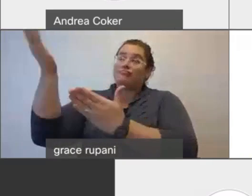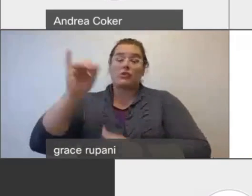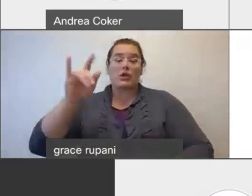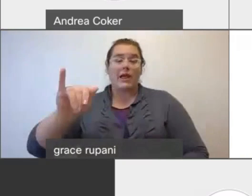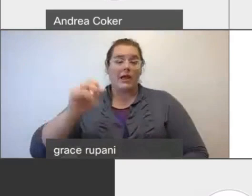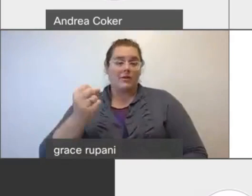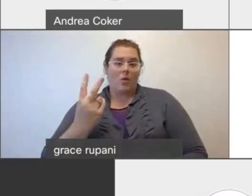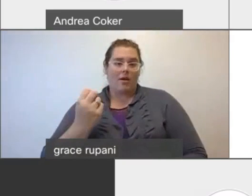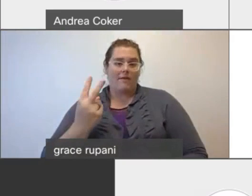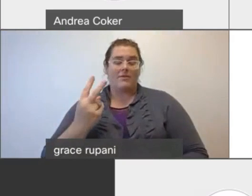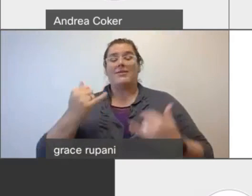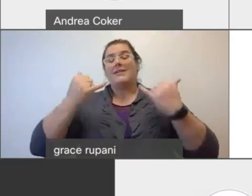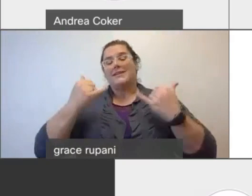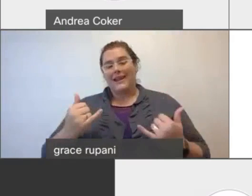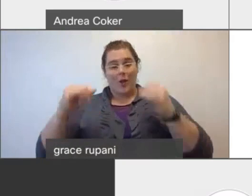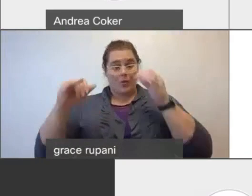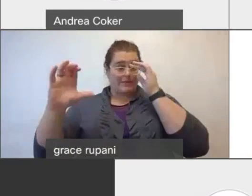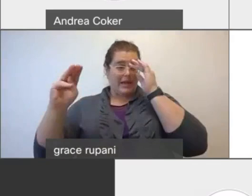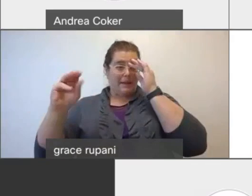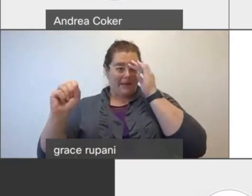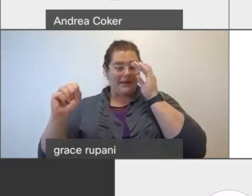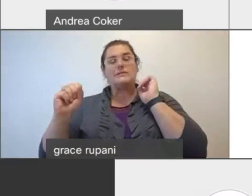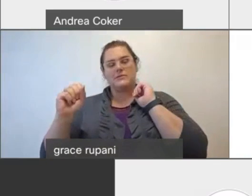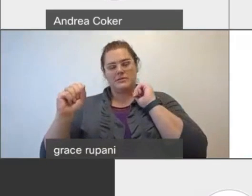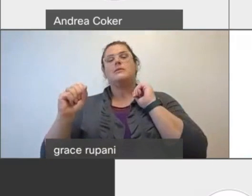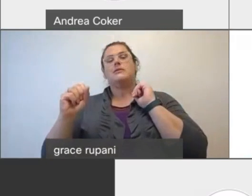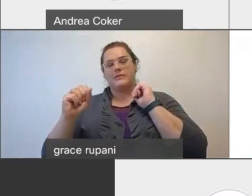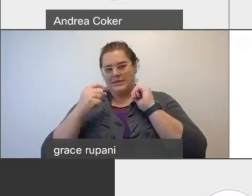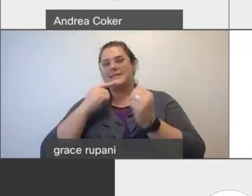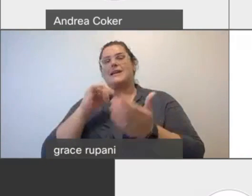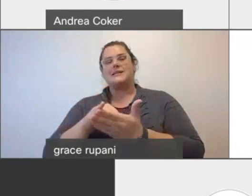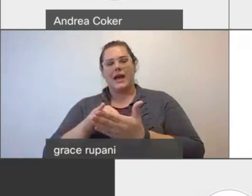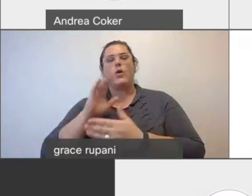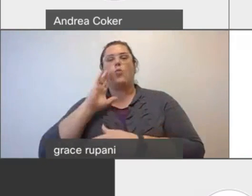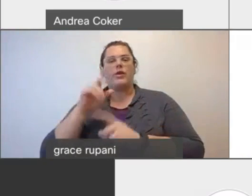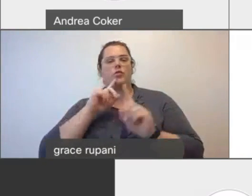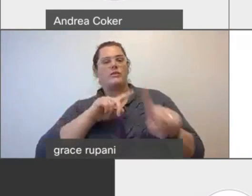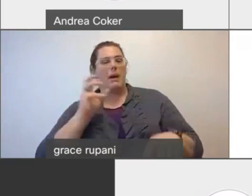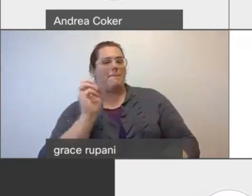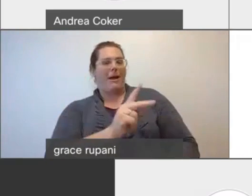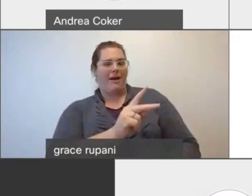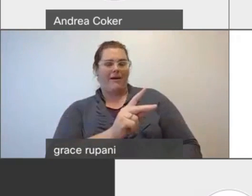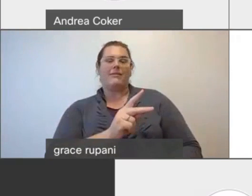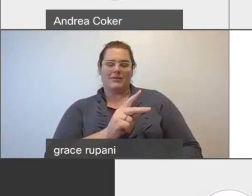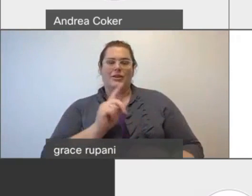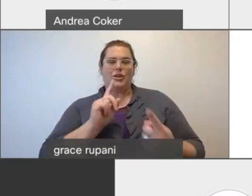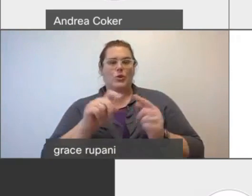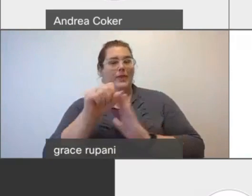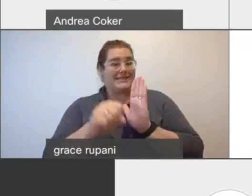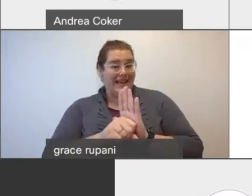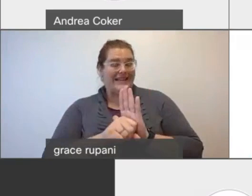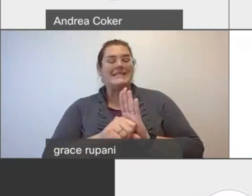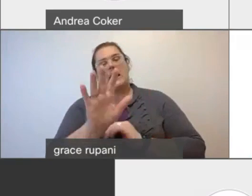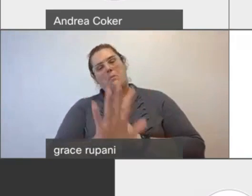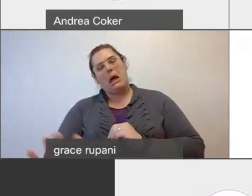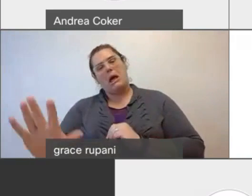CMS's position now is that they will get back to states in 30-ish days.